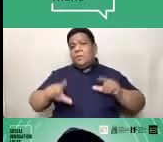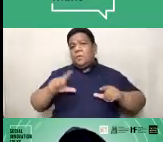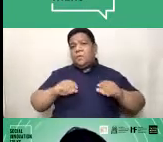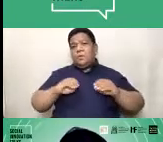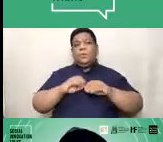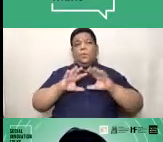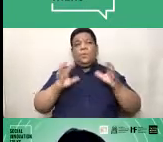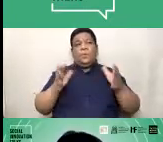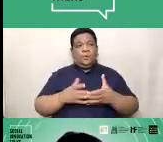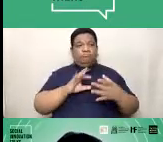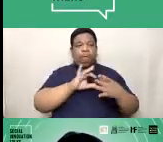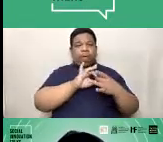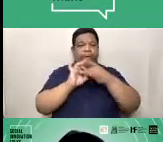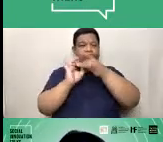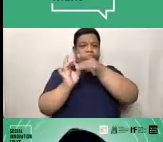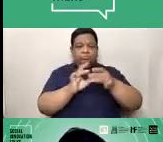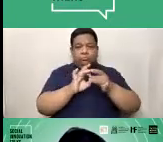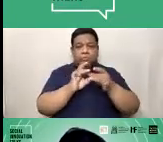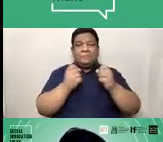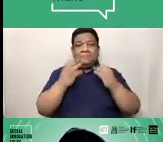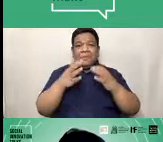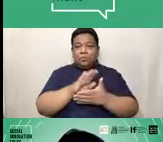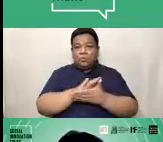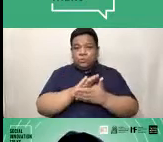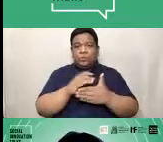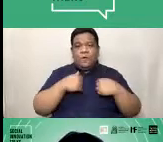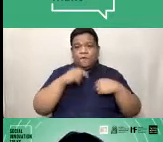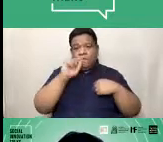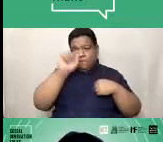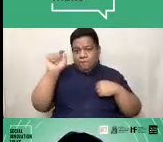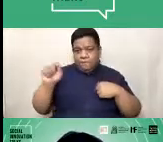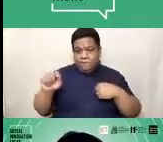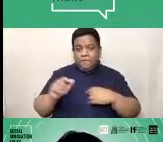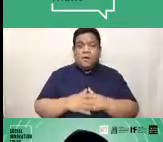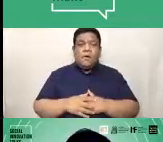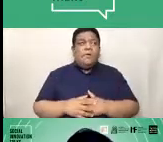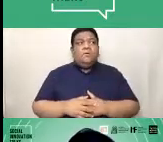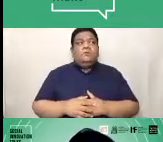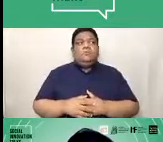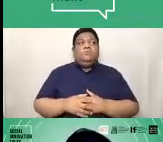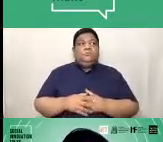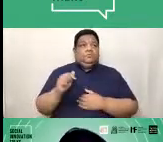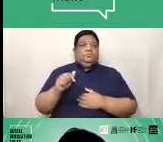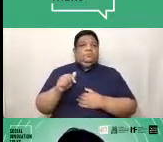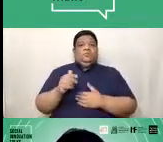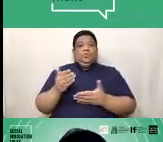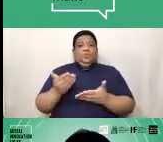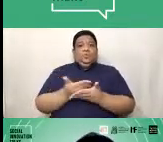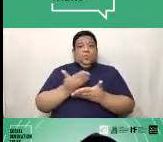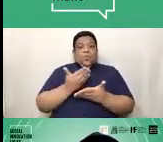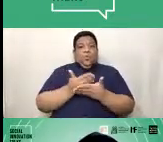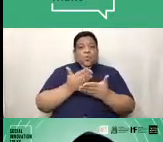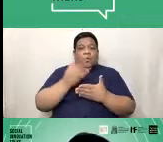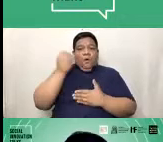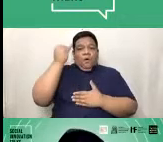which are here in the Philippines, in many schools all over. So it's not a alien concept that you have to go